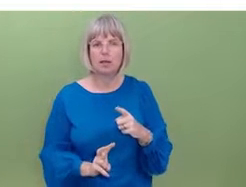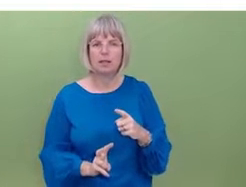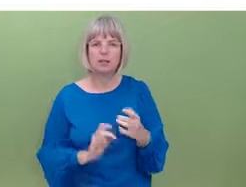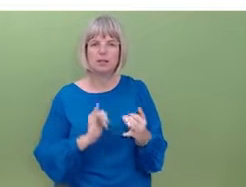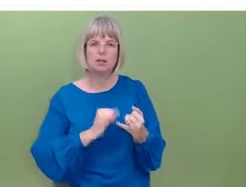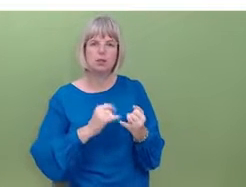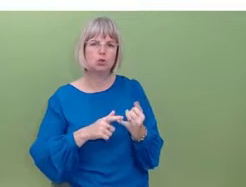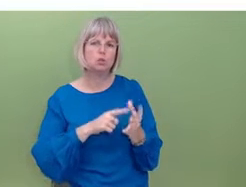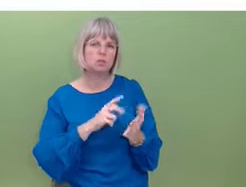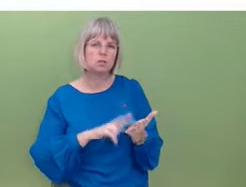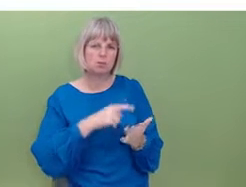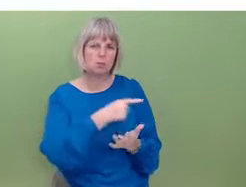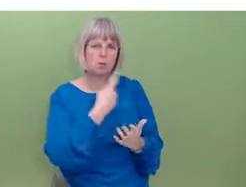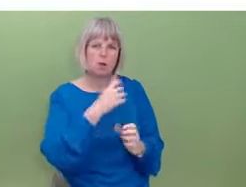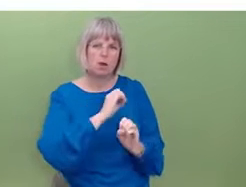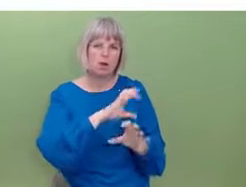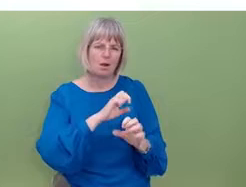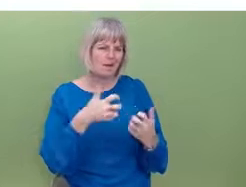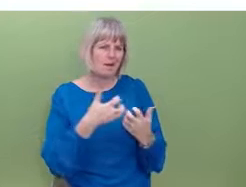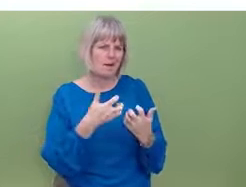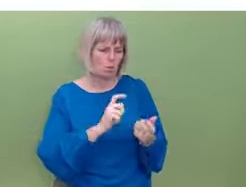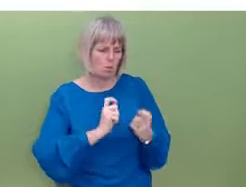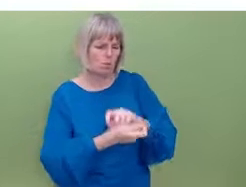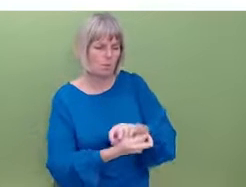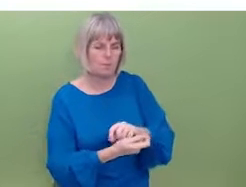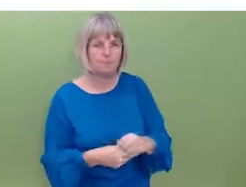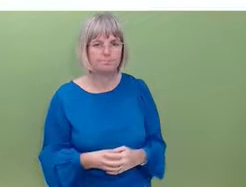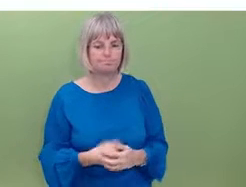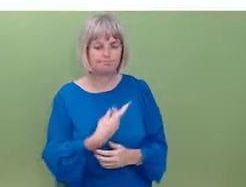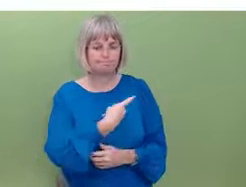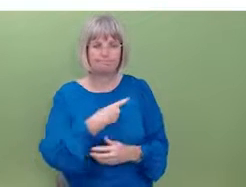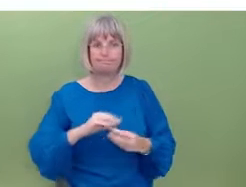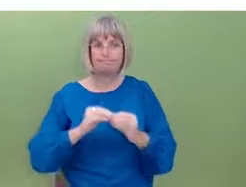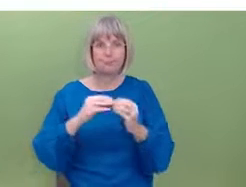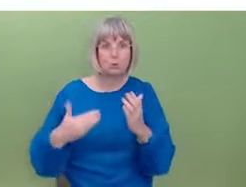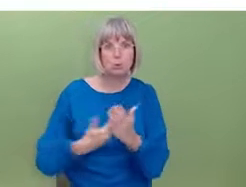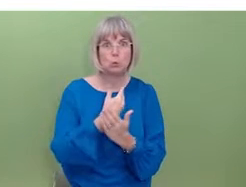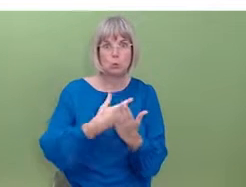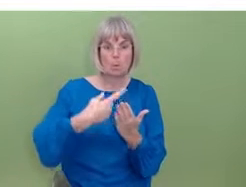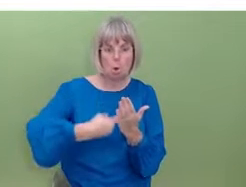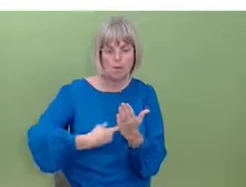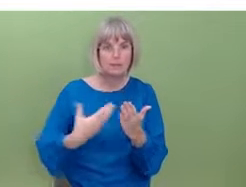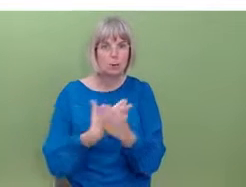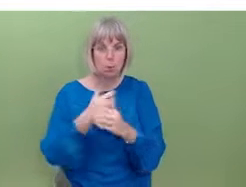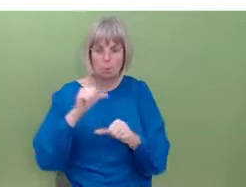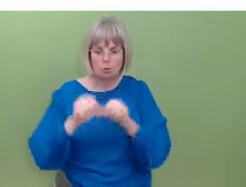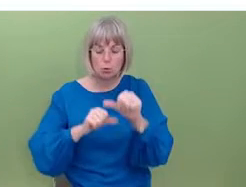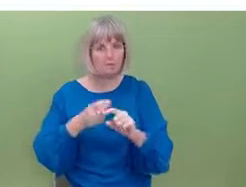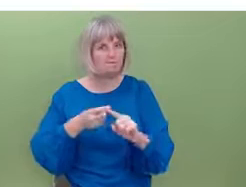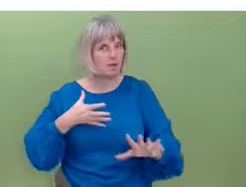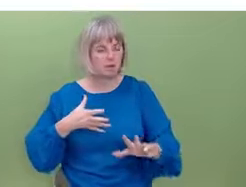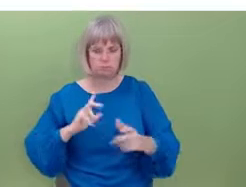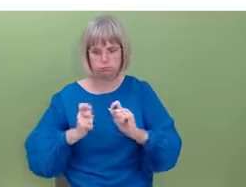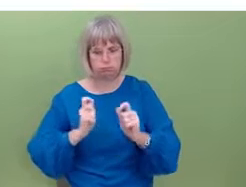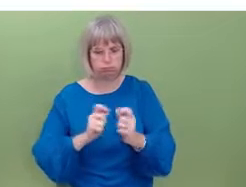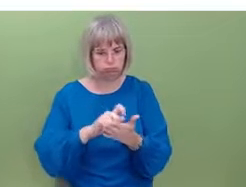that. We created new policies and new protocols at speed to try and help protect the young people,